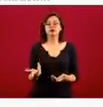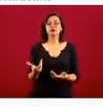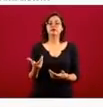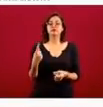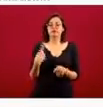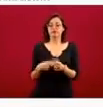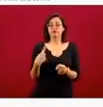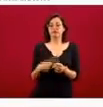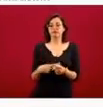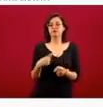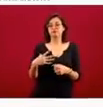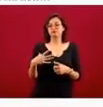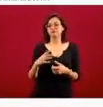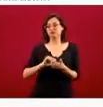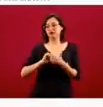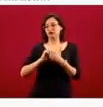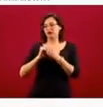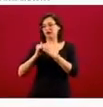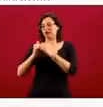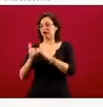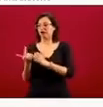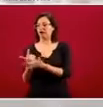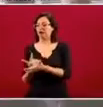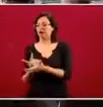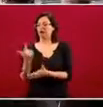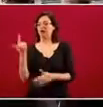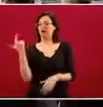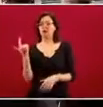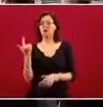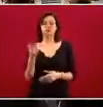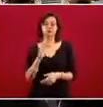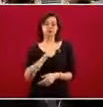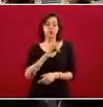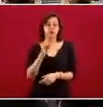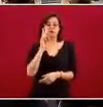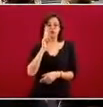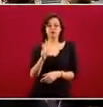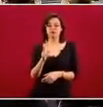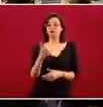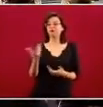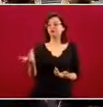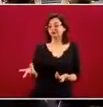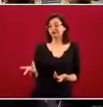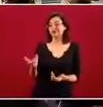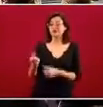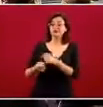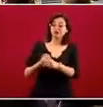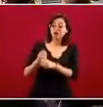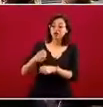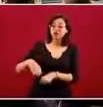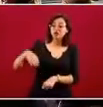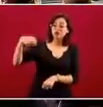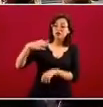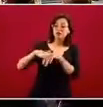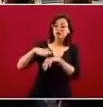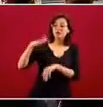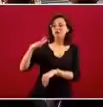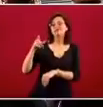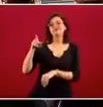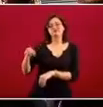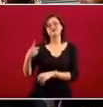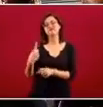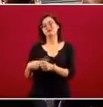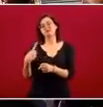So the higher the age group, the higher the rate of hospitalized cases